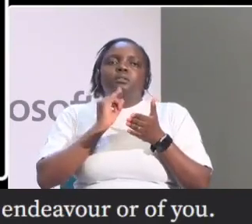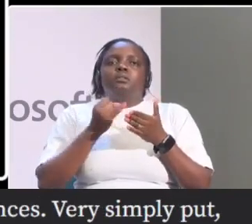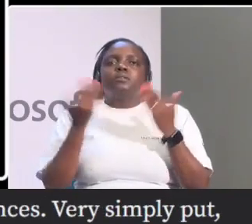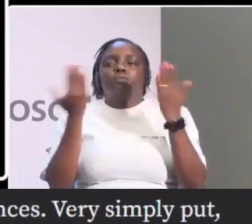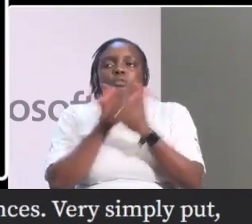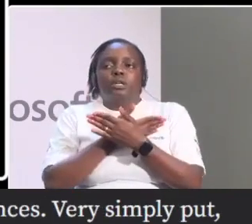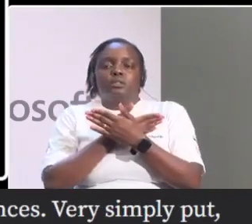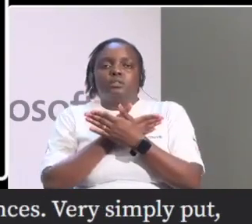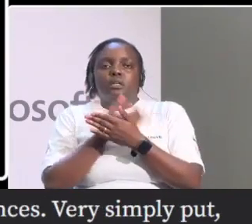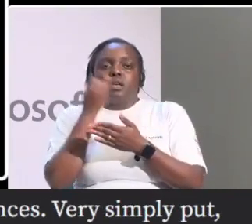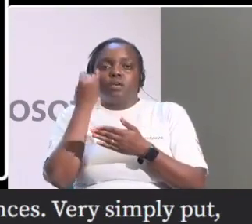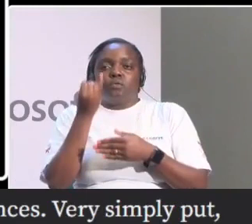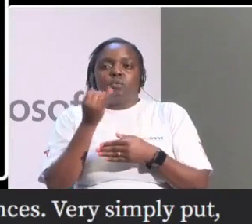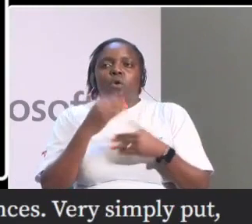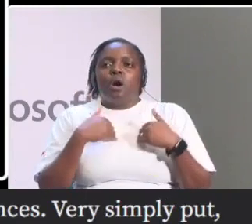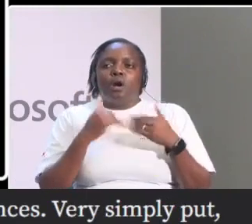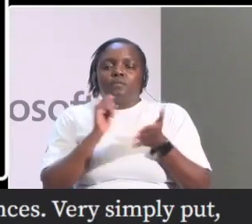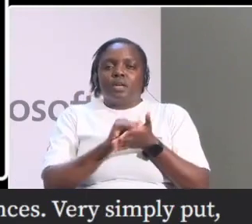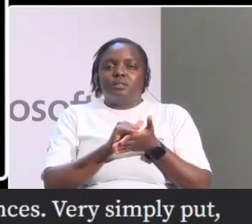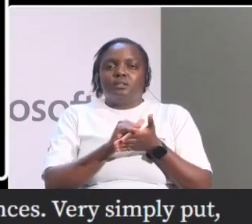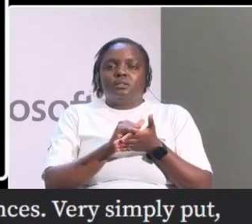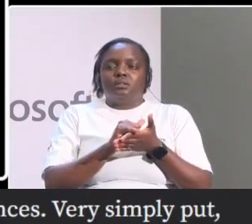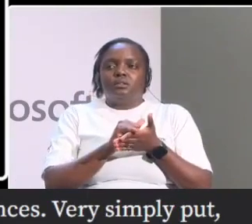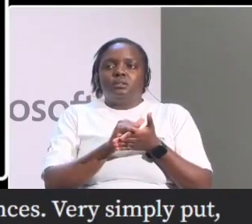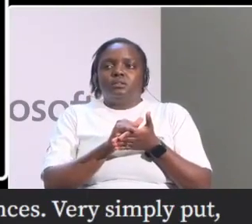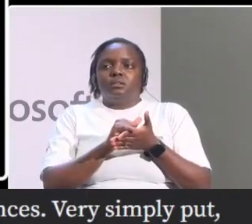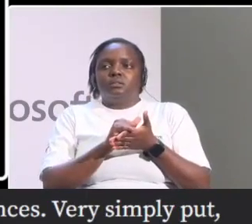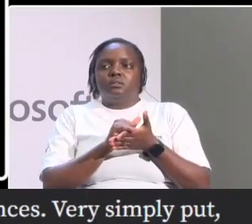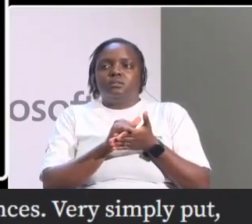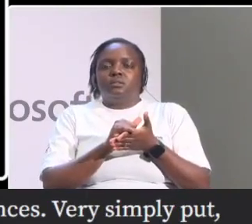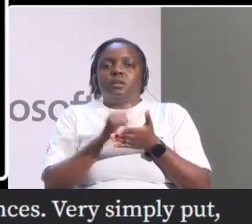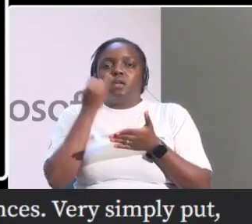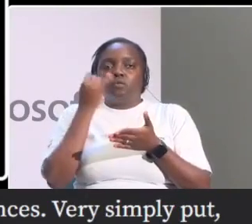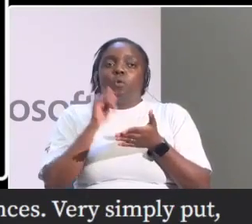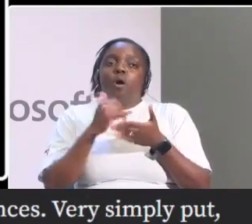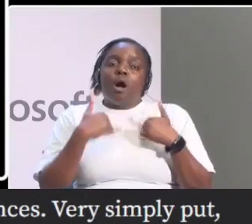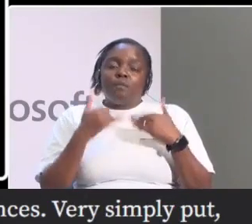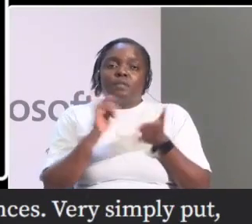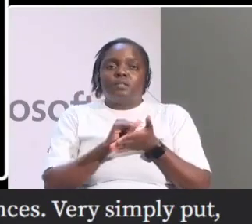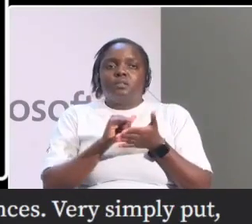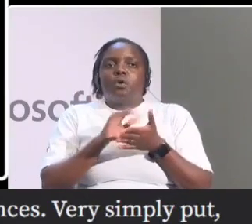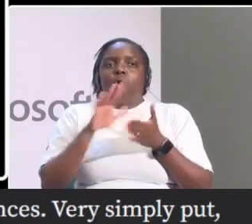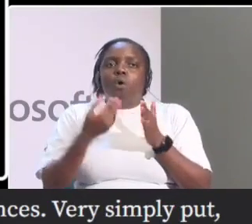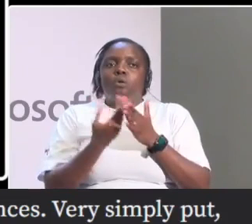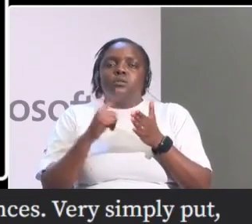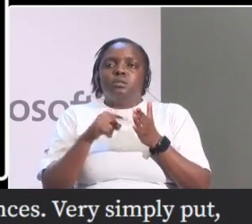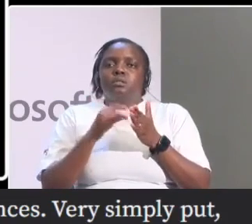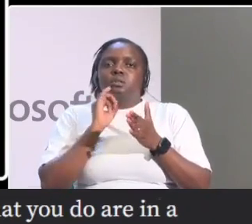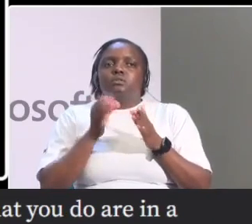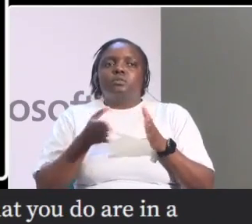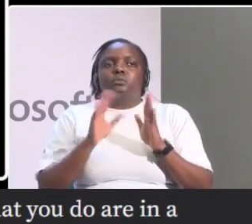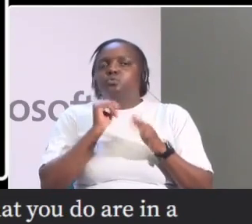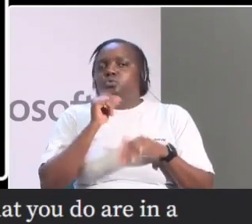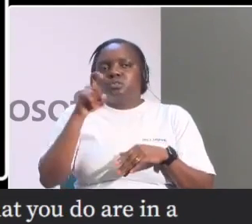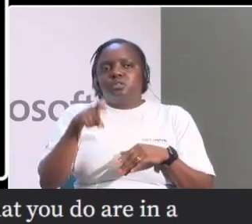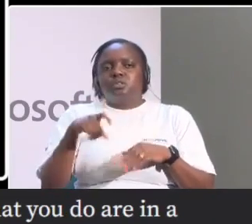sleep. Because if you have that, apart from jet lag, of course, but if you have all of those things are in a straight line, you don't need